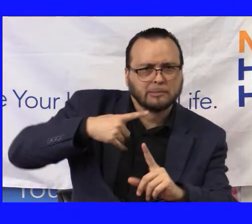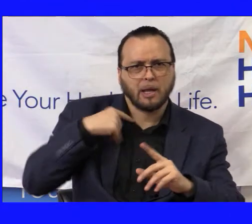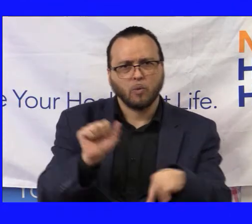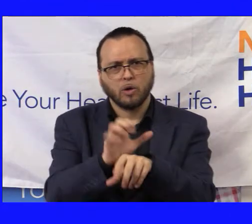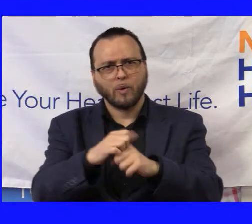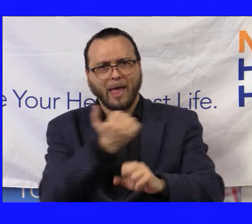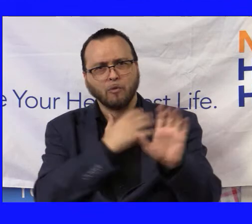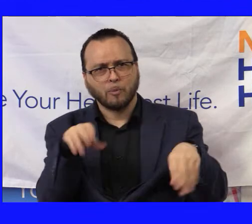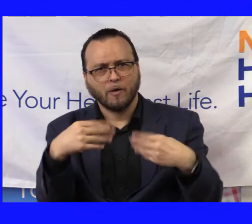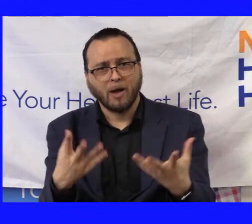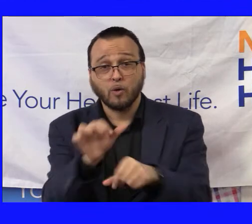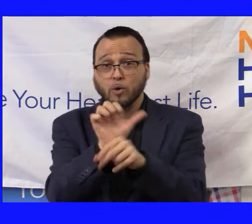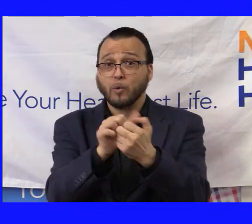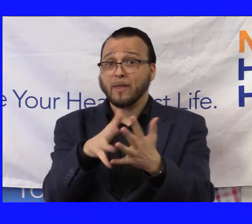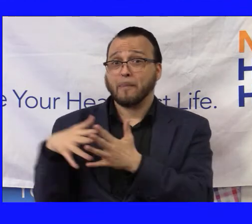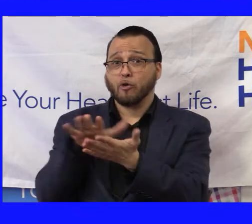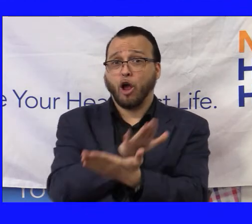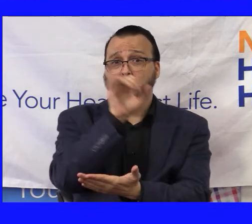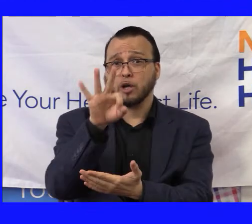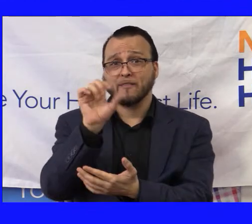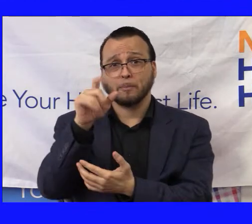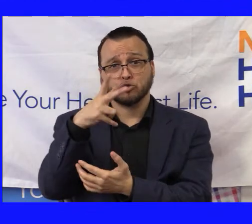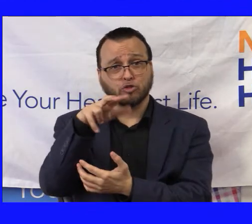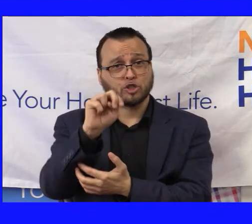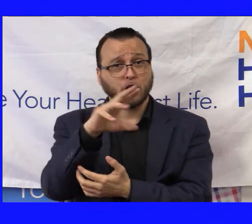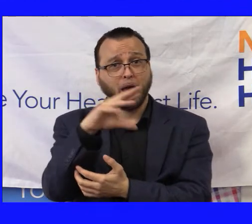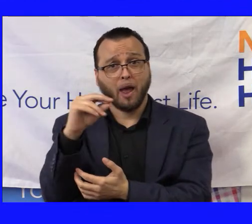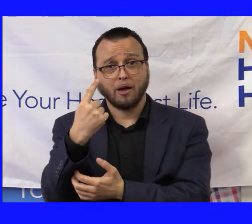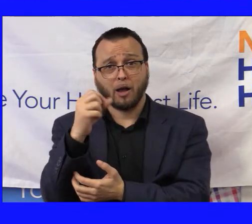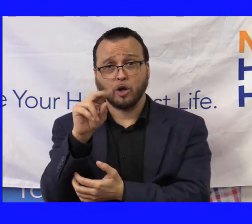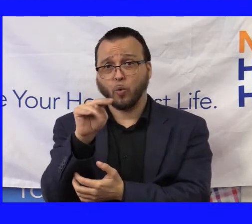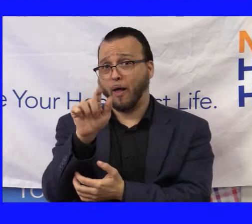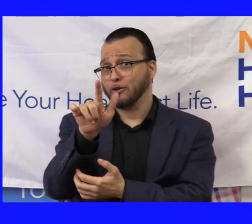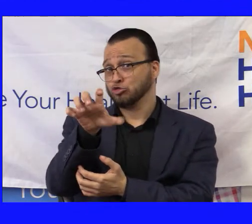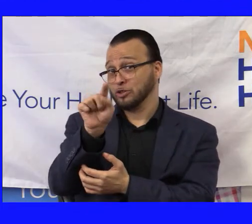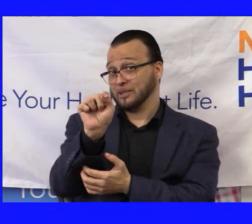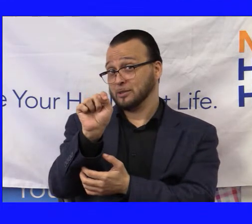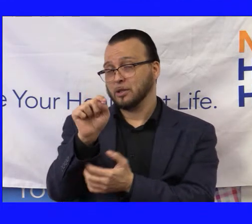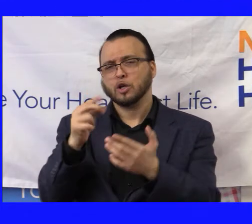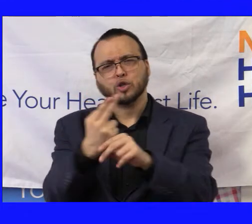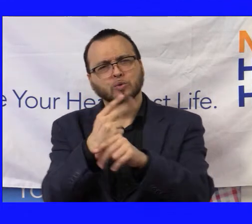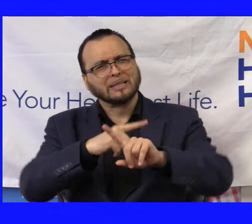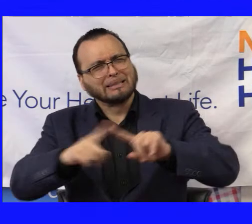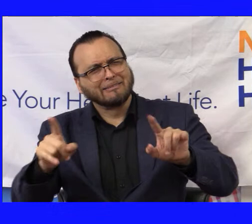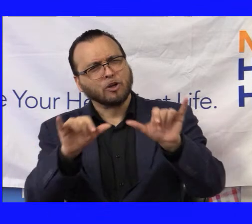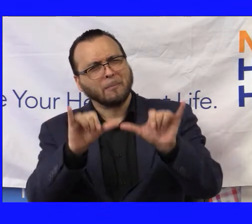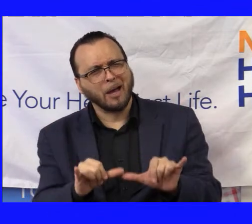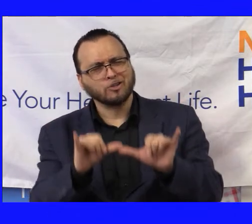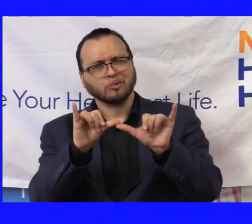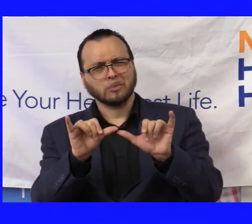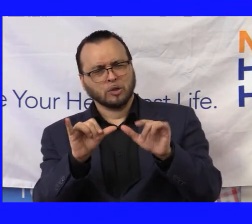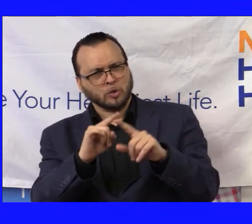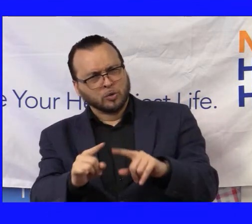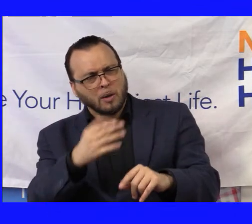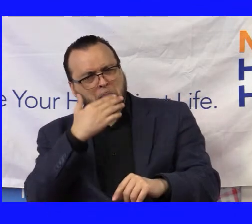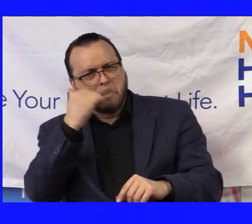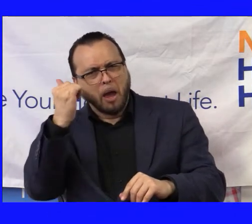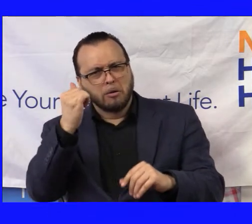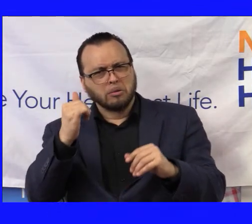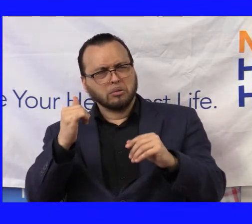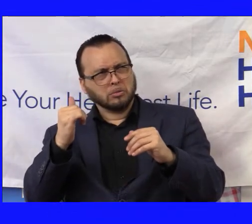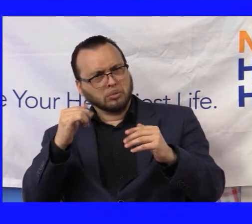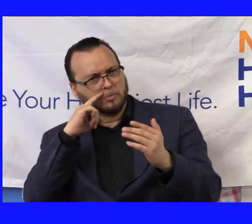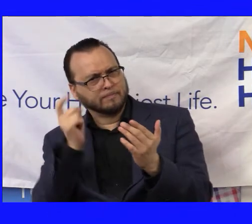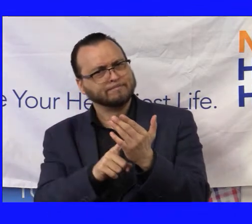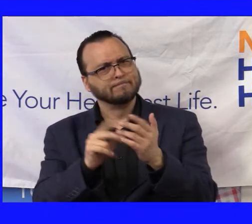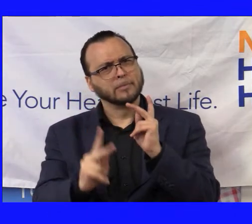College of Obstetricians and Gynecologists around finding new clinical equations that would better predict a woman's ability to be successful in